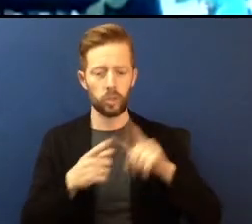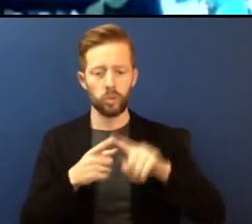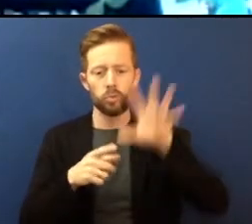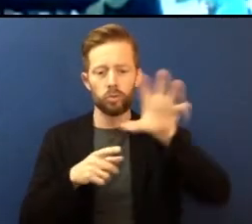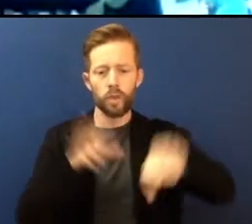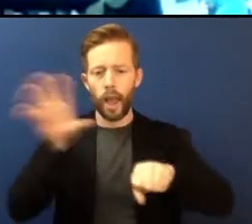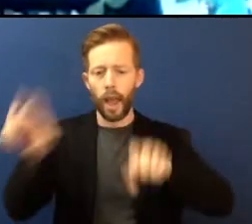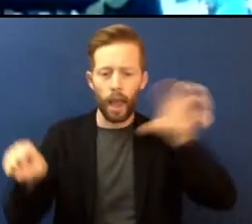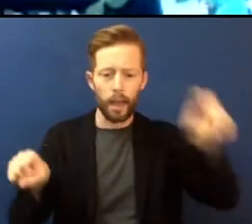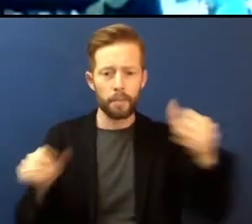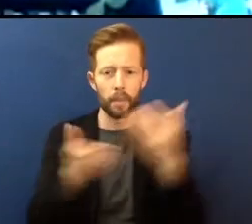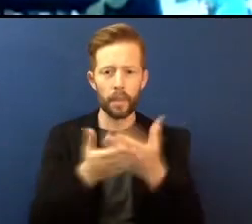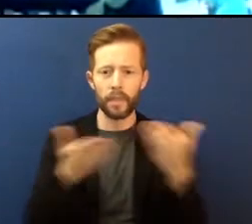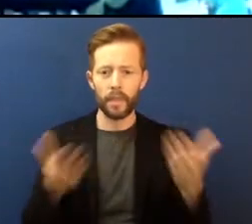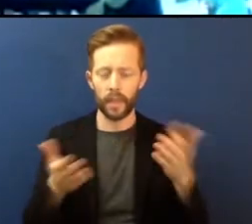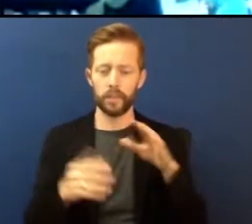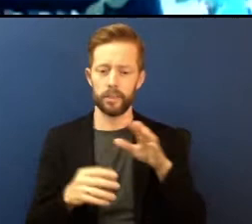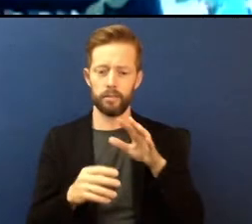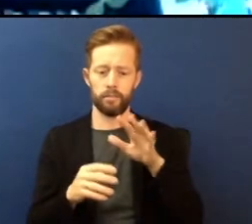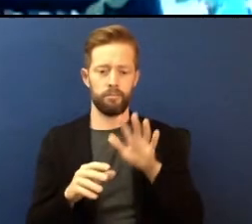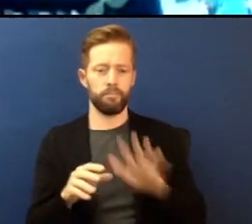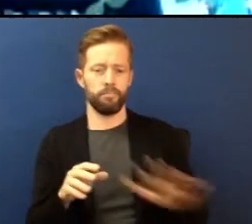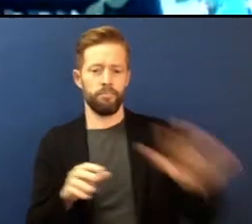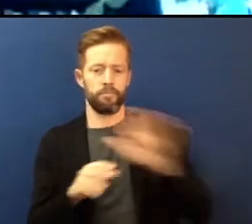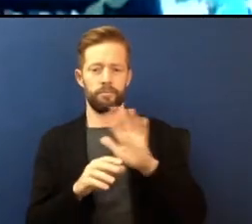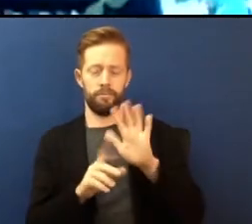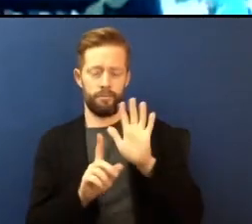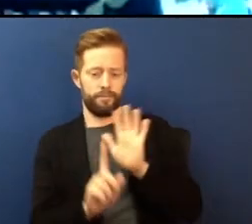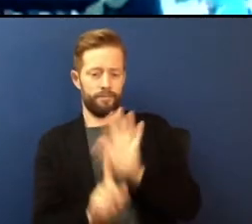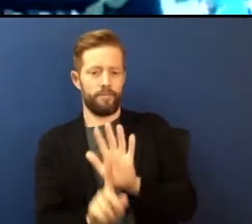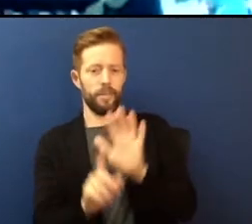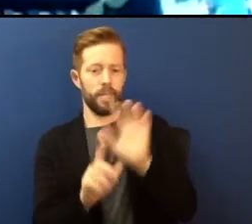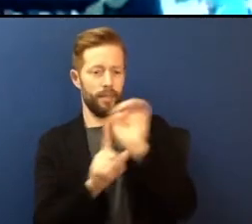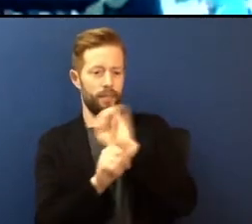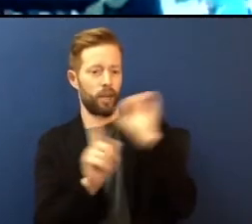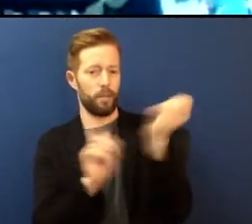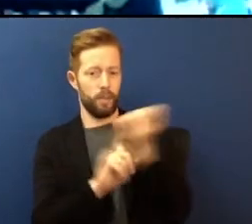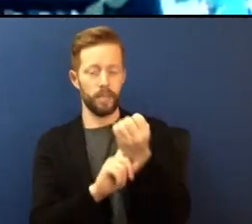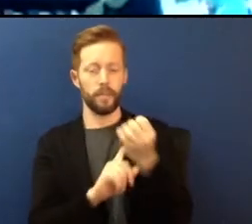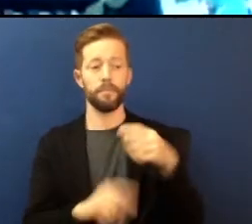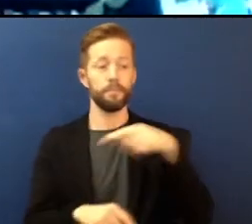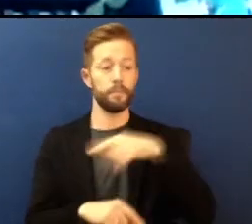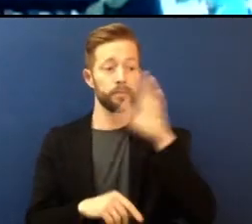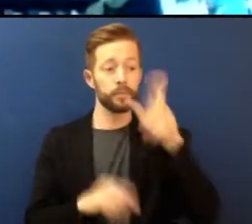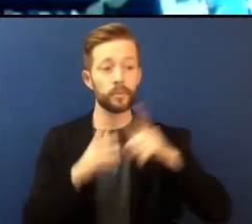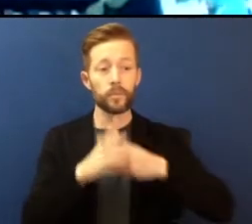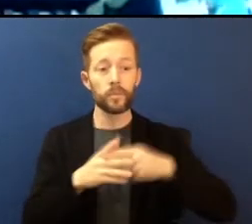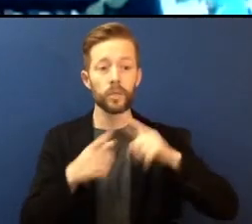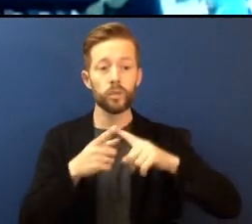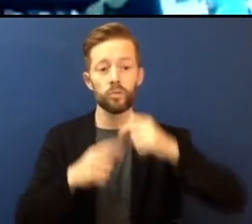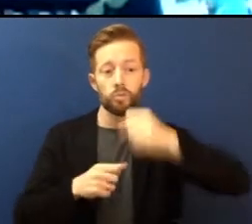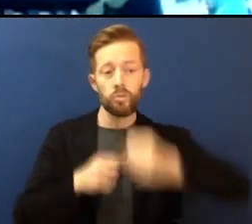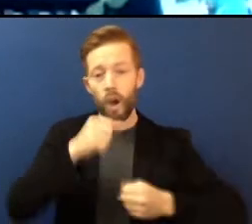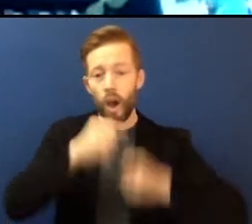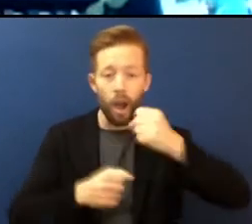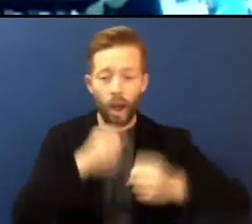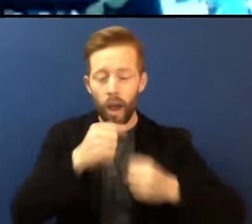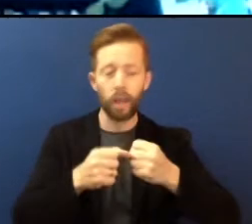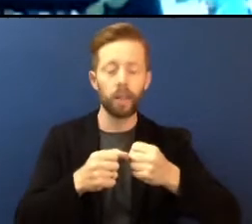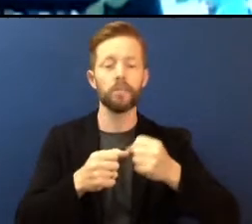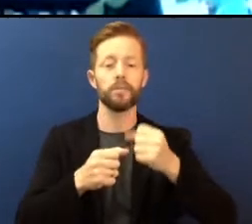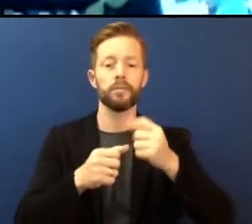to grasp and grab objects in their natural environment. So they're very curious, and that at some point they start